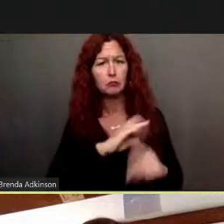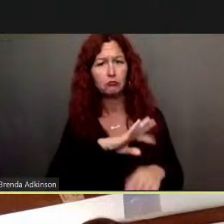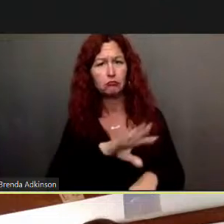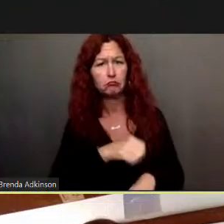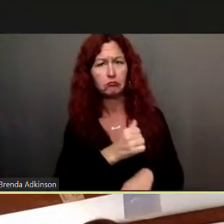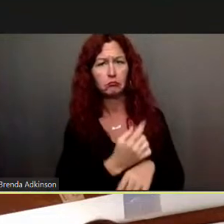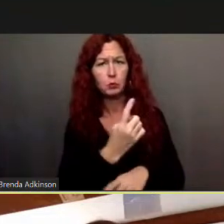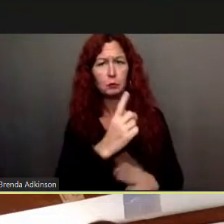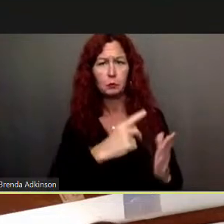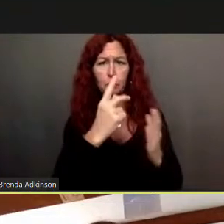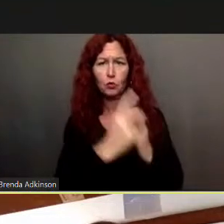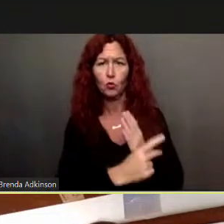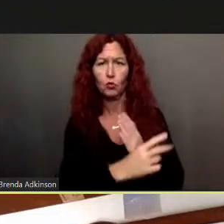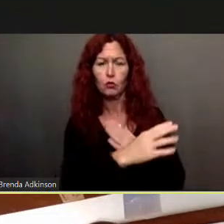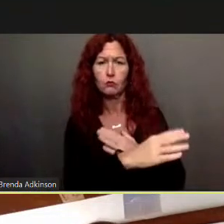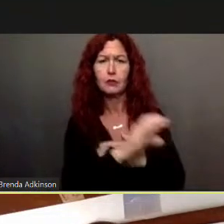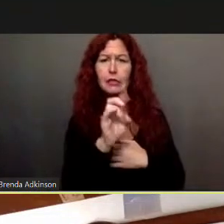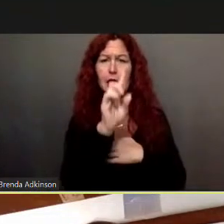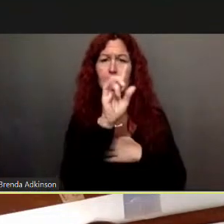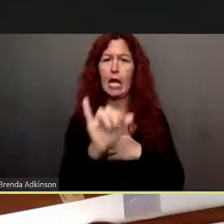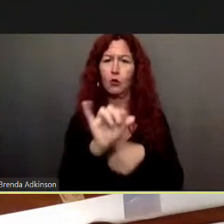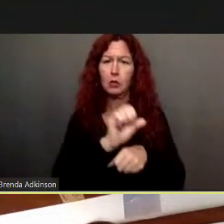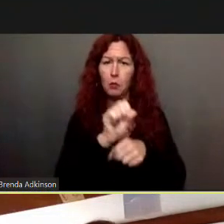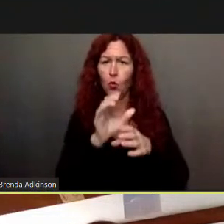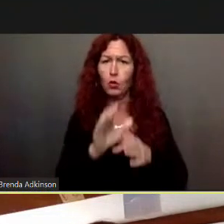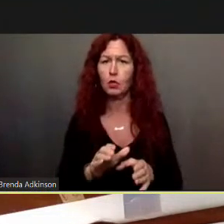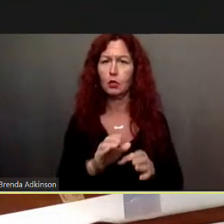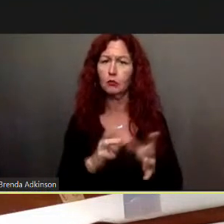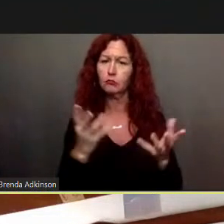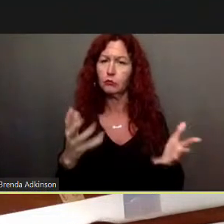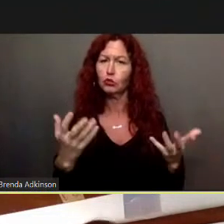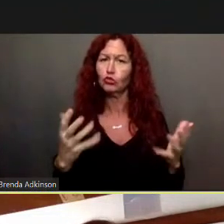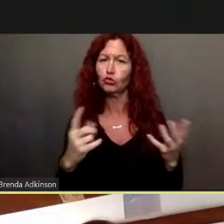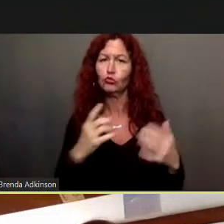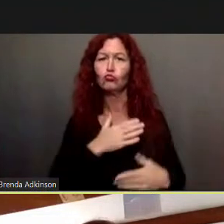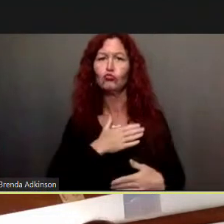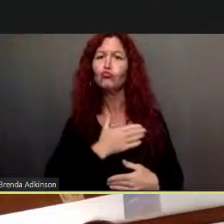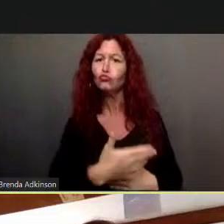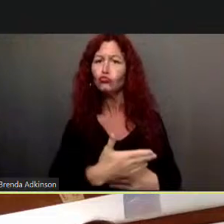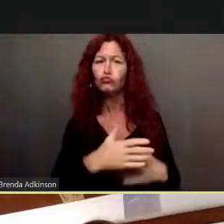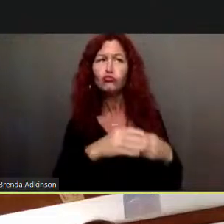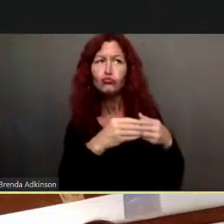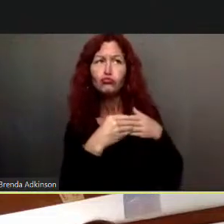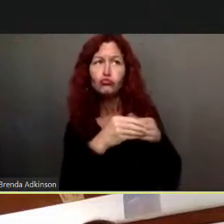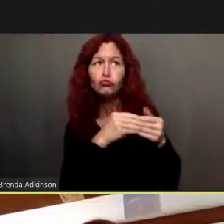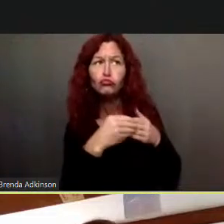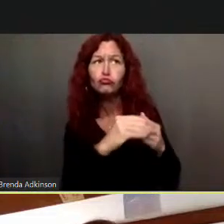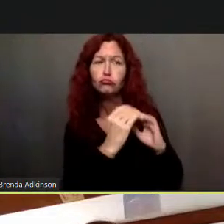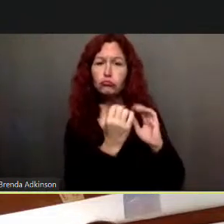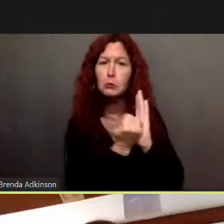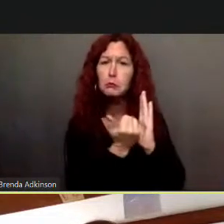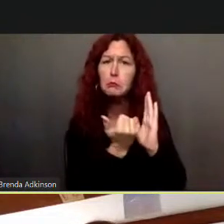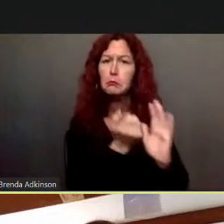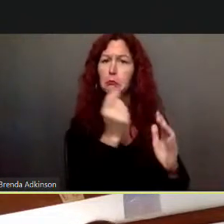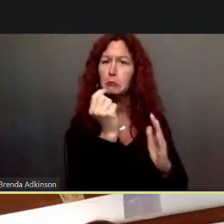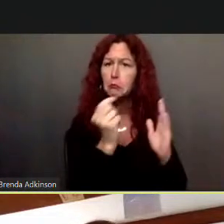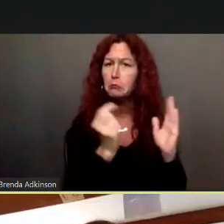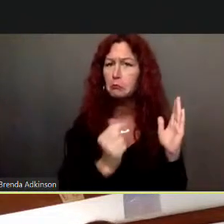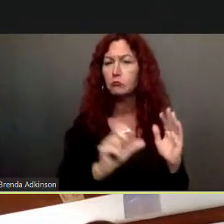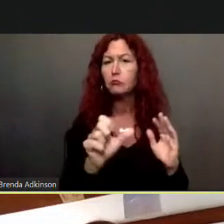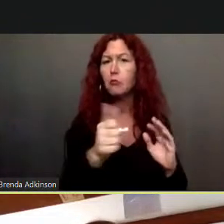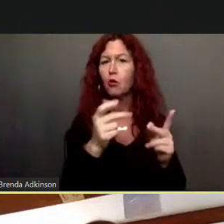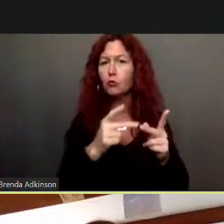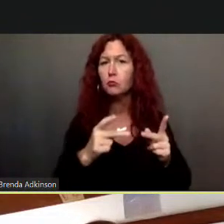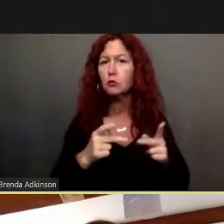be accessing. These are county employees who want to go the extra mile and do things for their community. So we'll be accessing